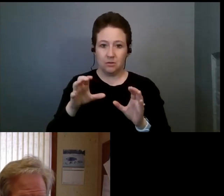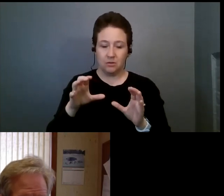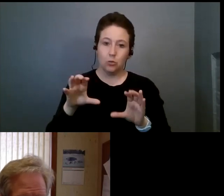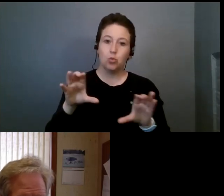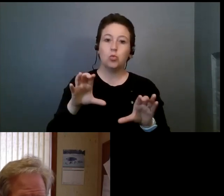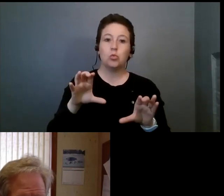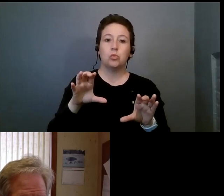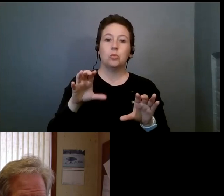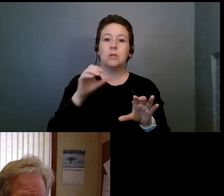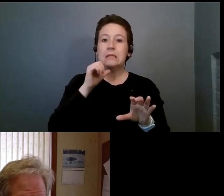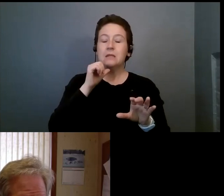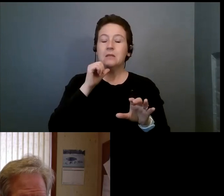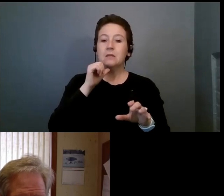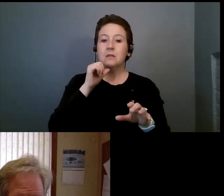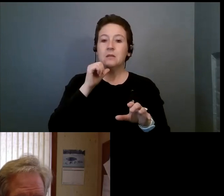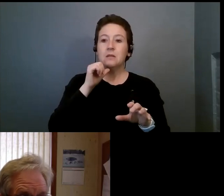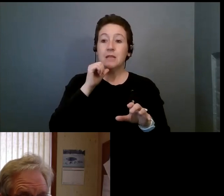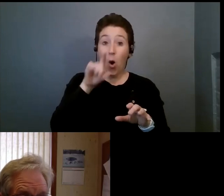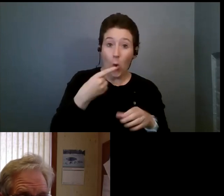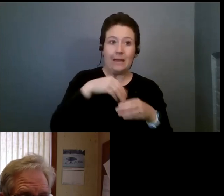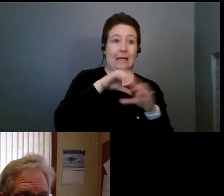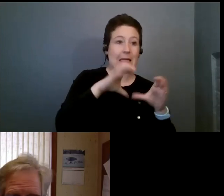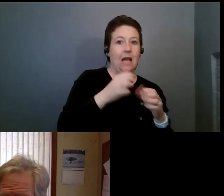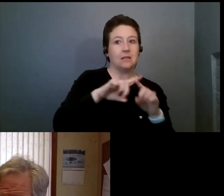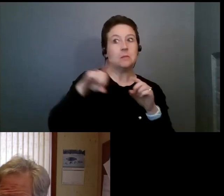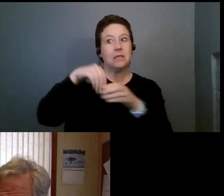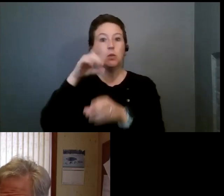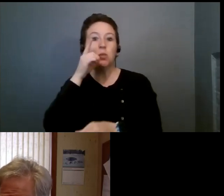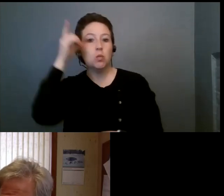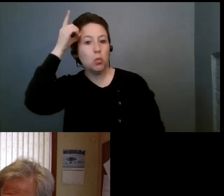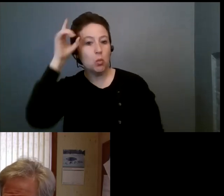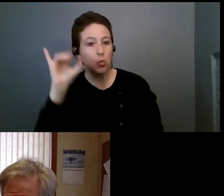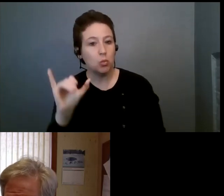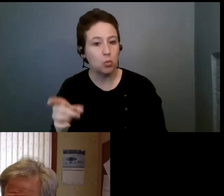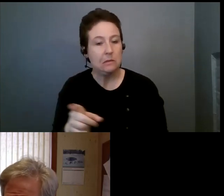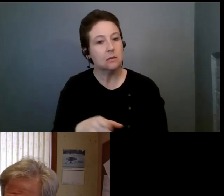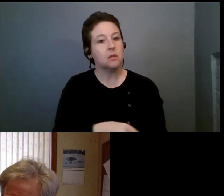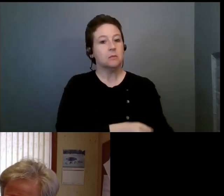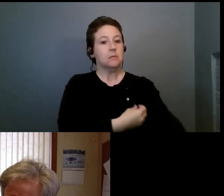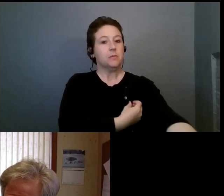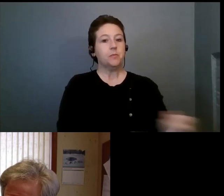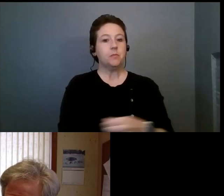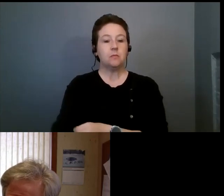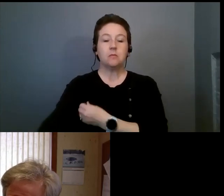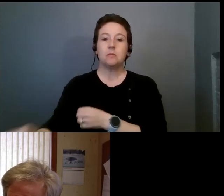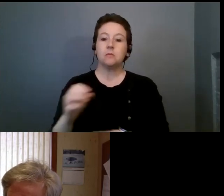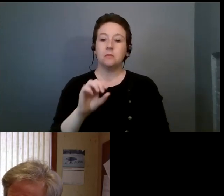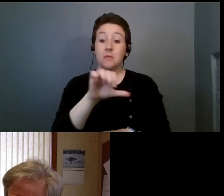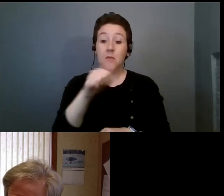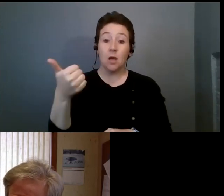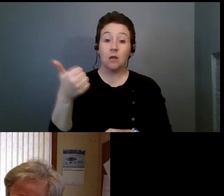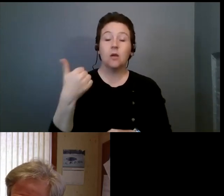the classroom and within their residence halls as well. We also have